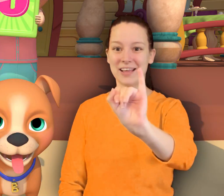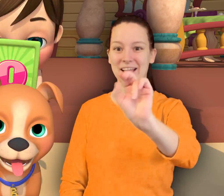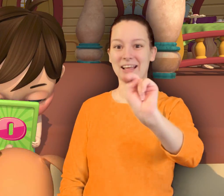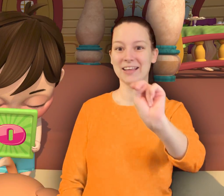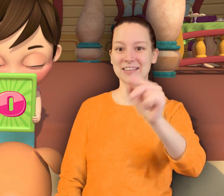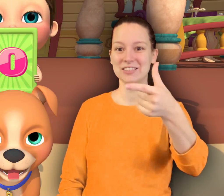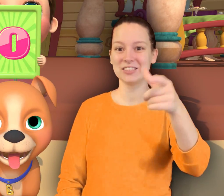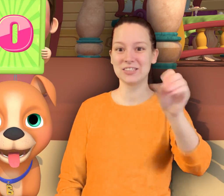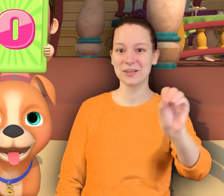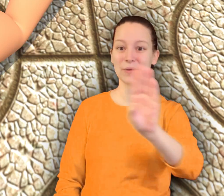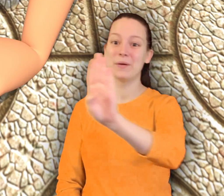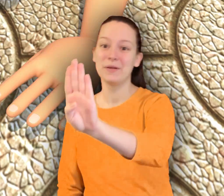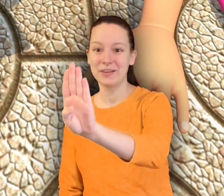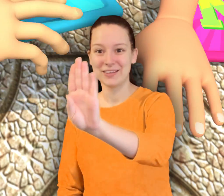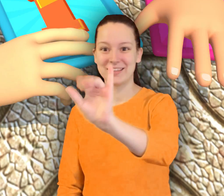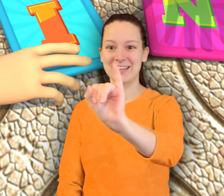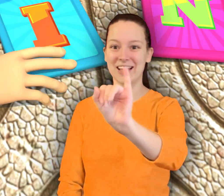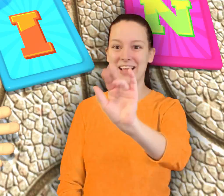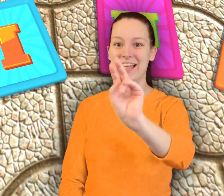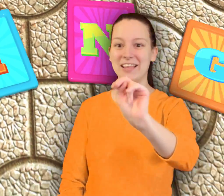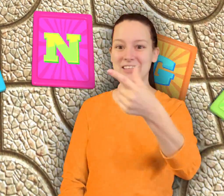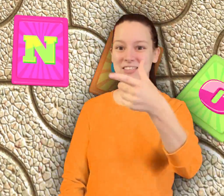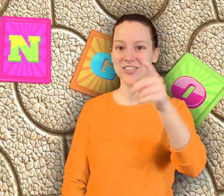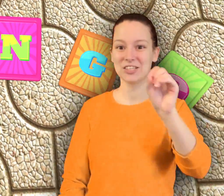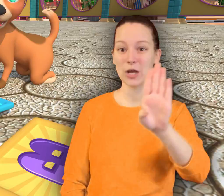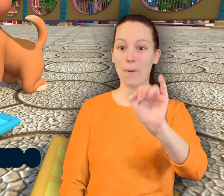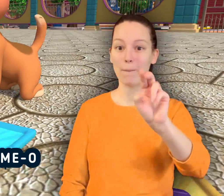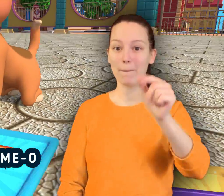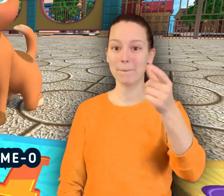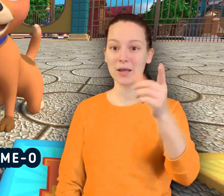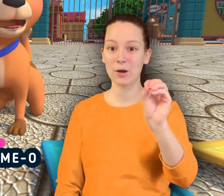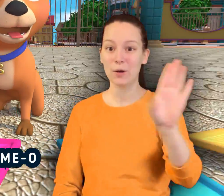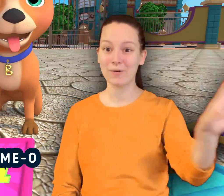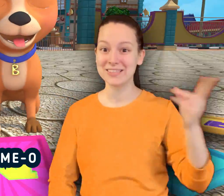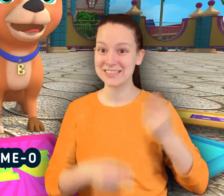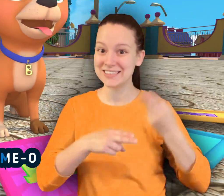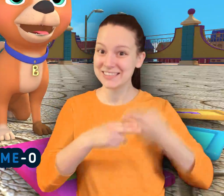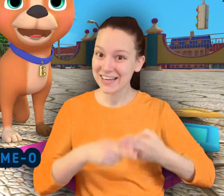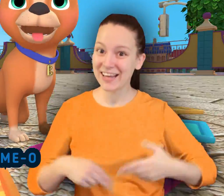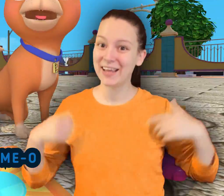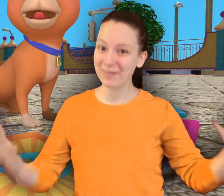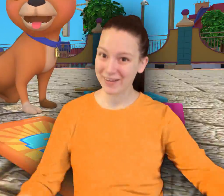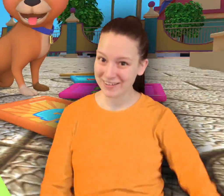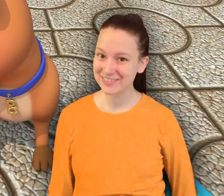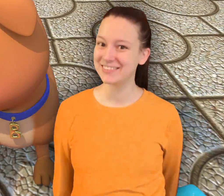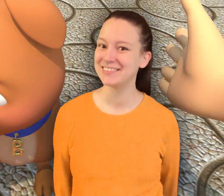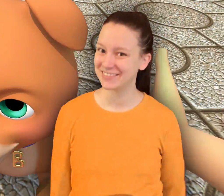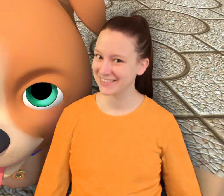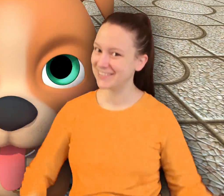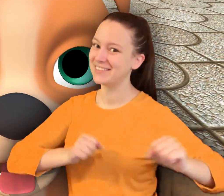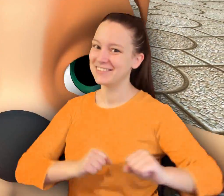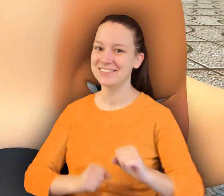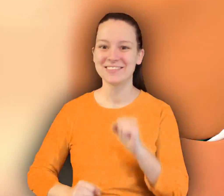b i n g o b i n NG o and Bingo was his